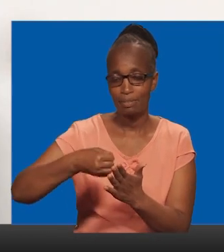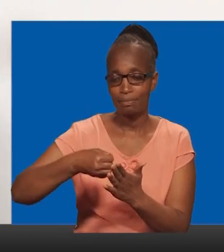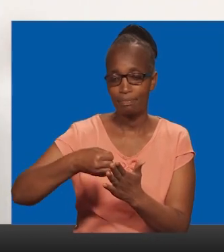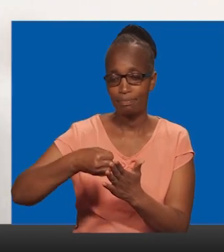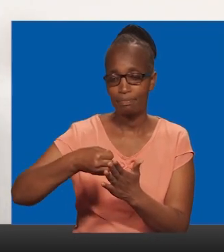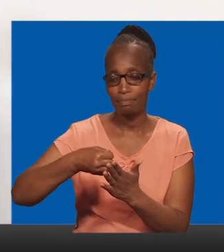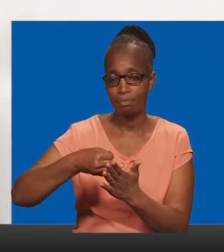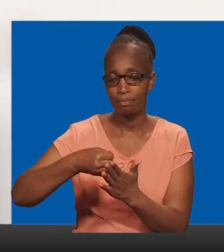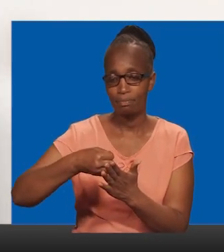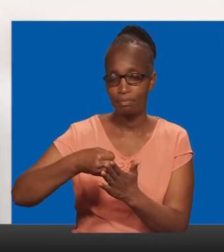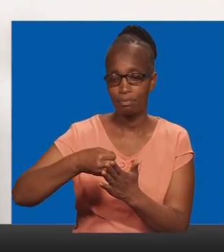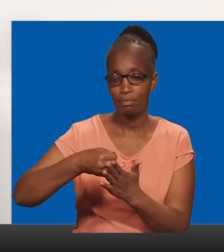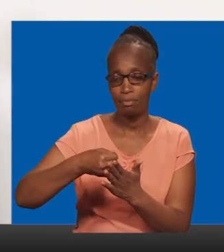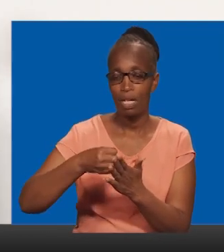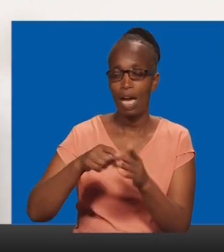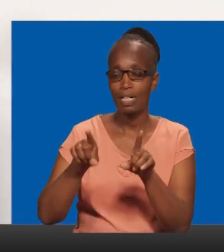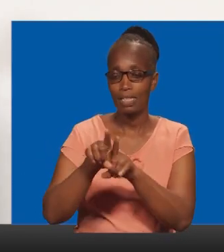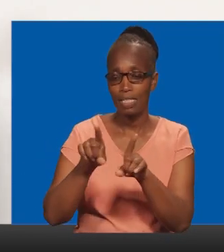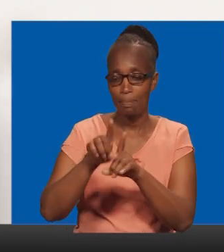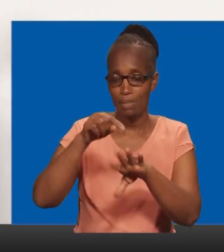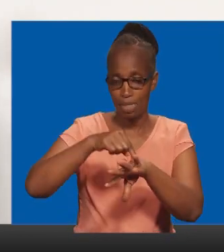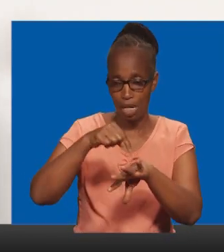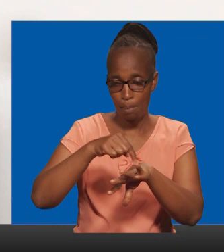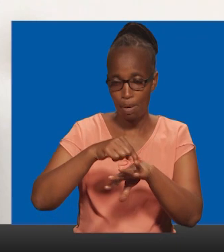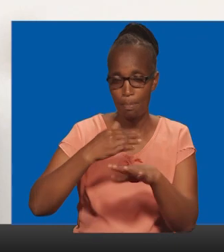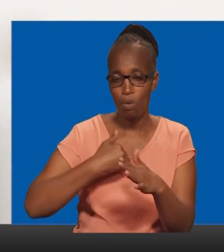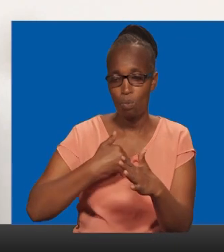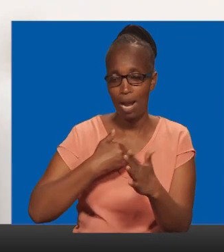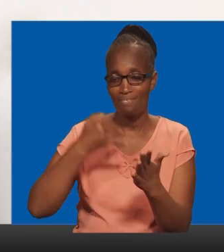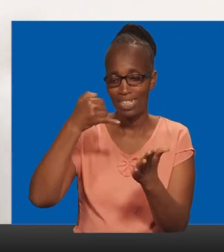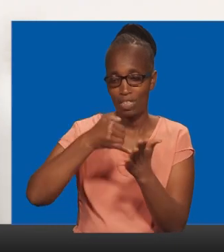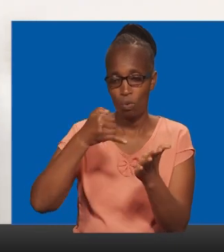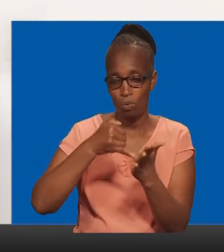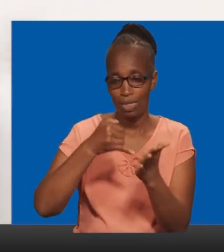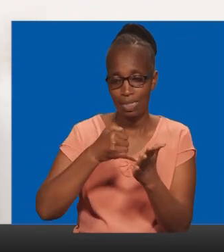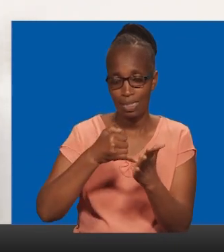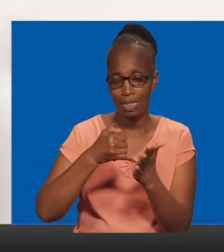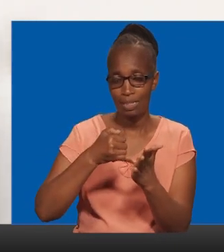have instituted vital climate committee undertaking comprehensive